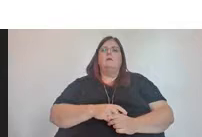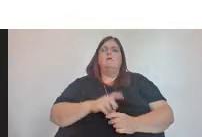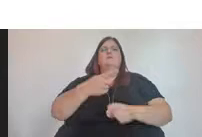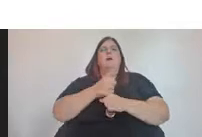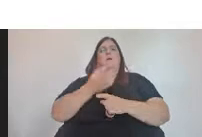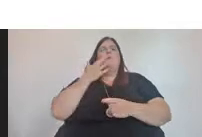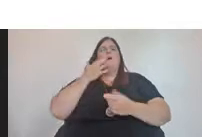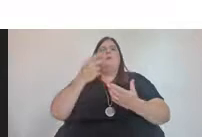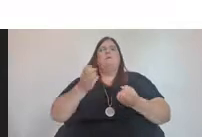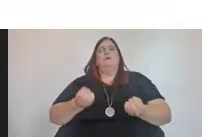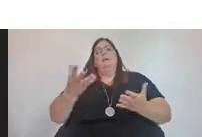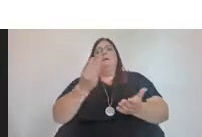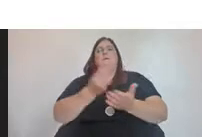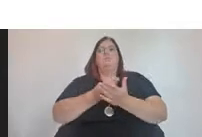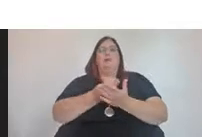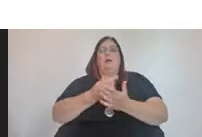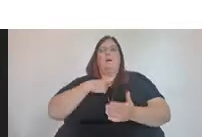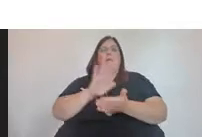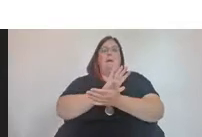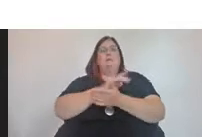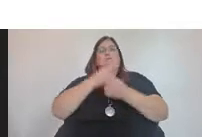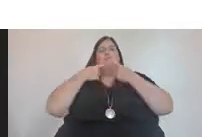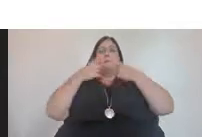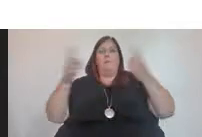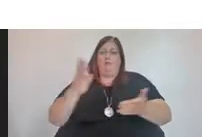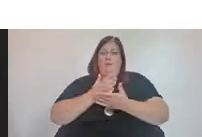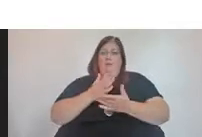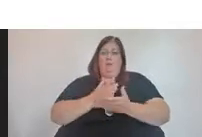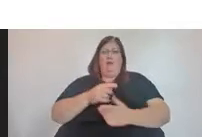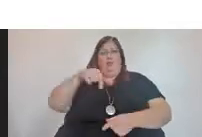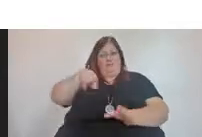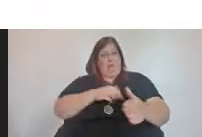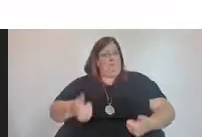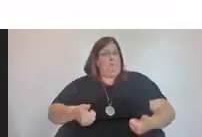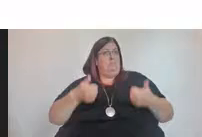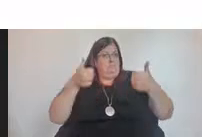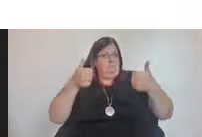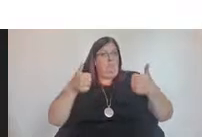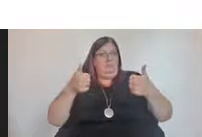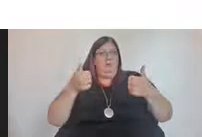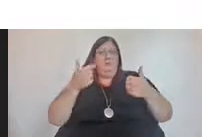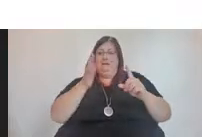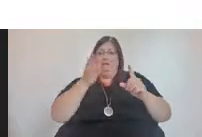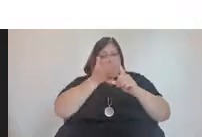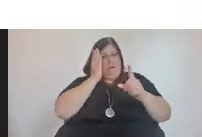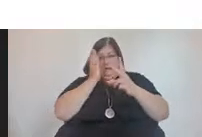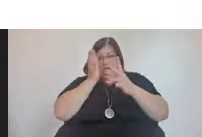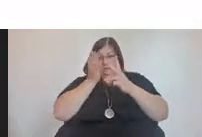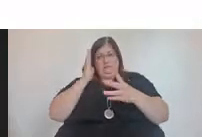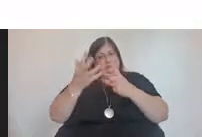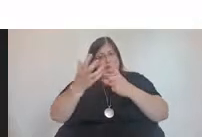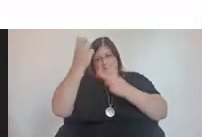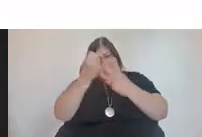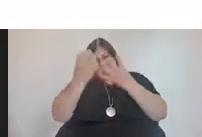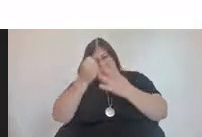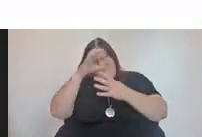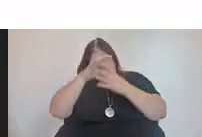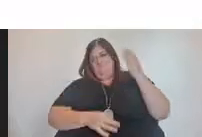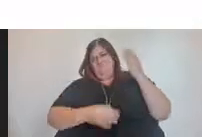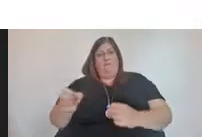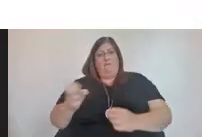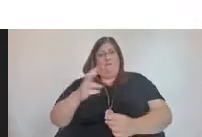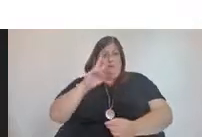money, and very, very pleased to report that we've had an extremely good year, and we've met all of our targets. As